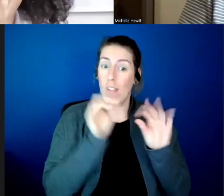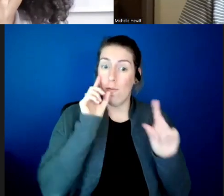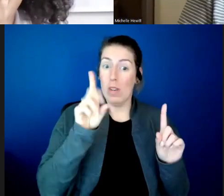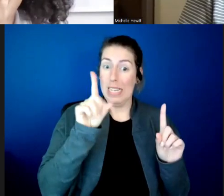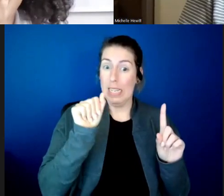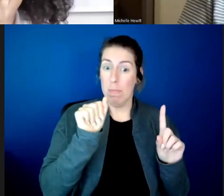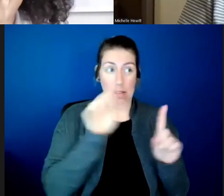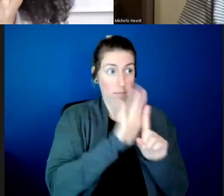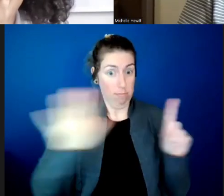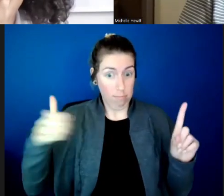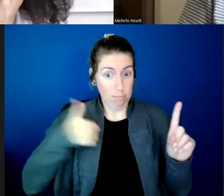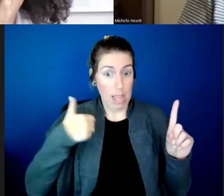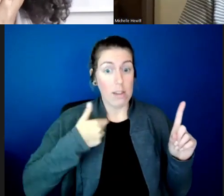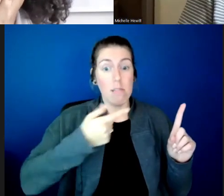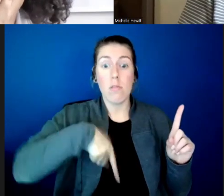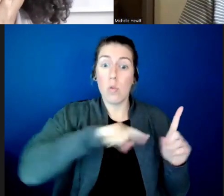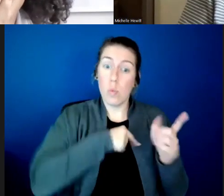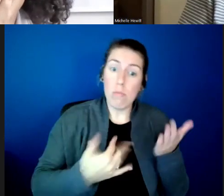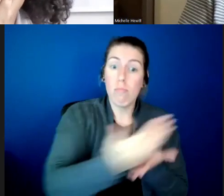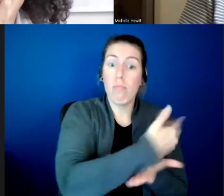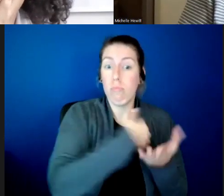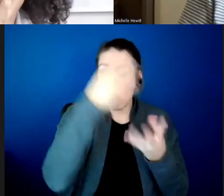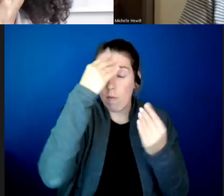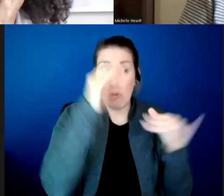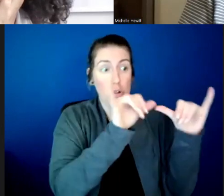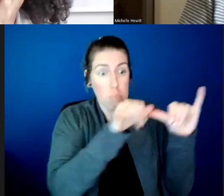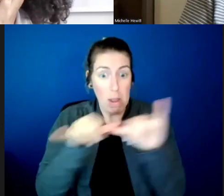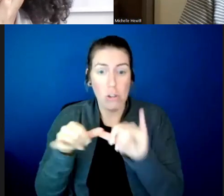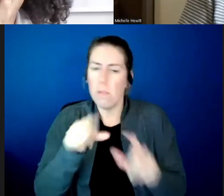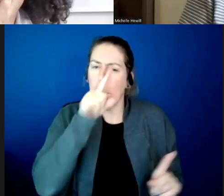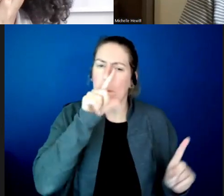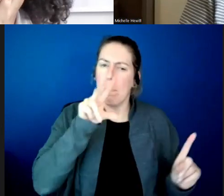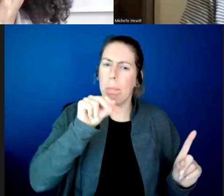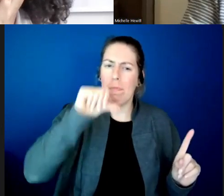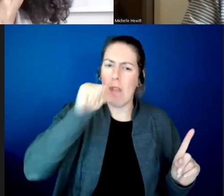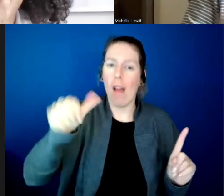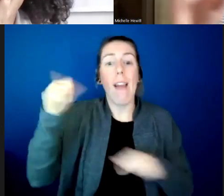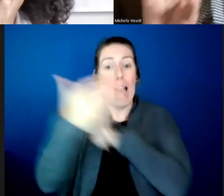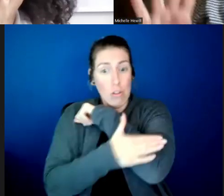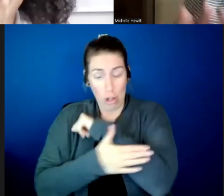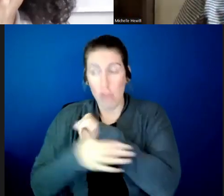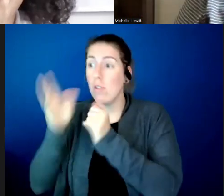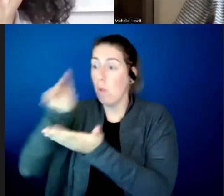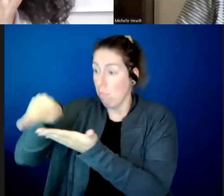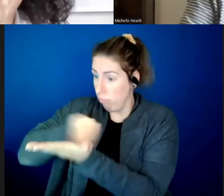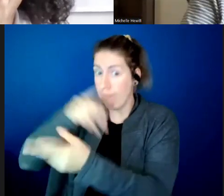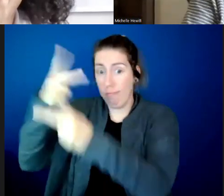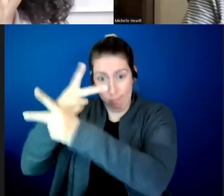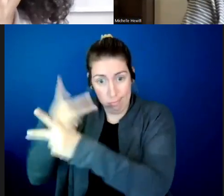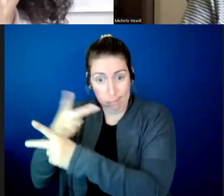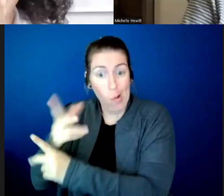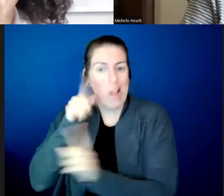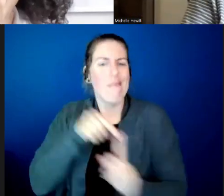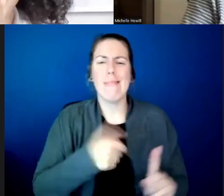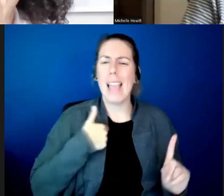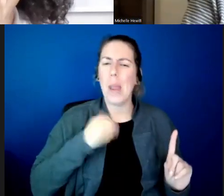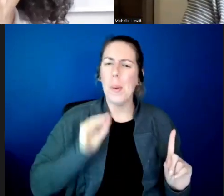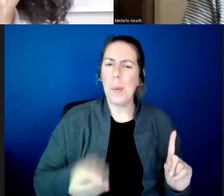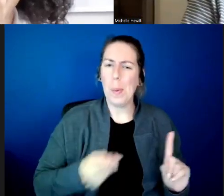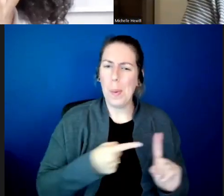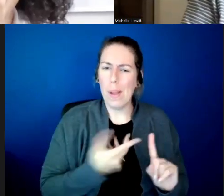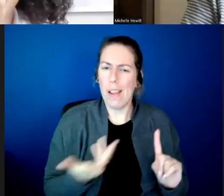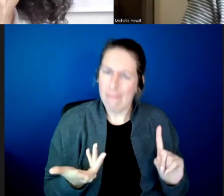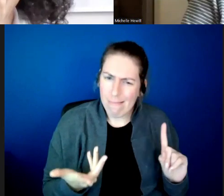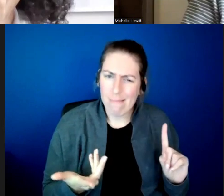countries. So, you know, I think it's really important that those of us, you know, within organizations